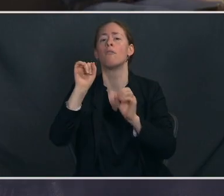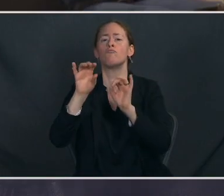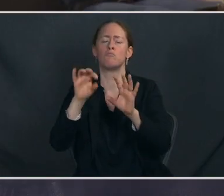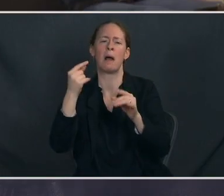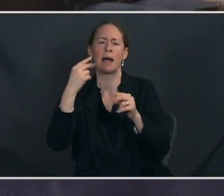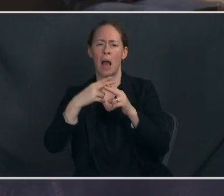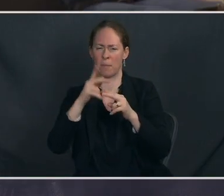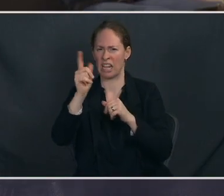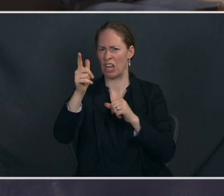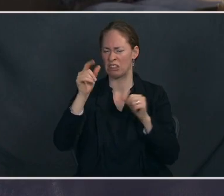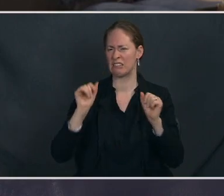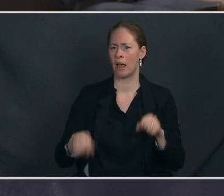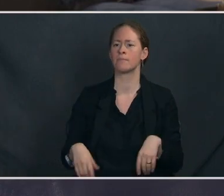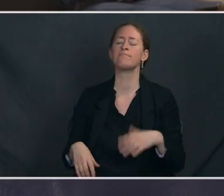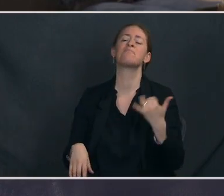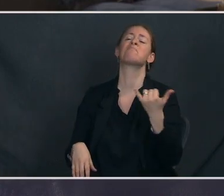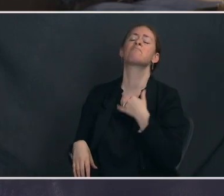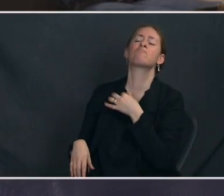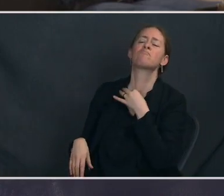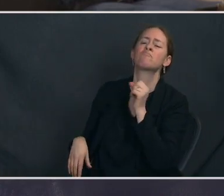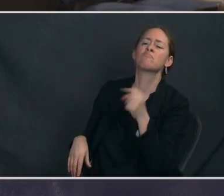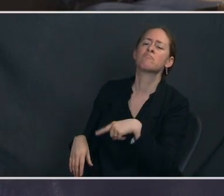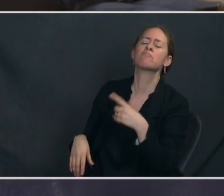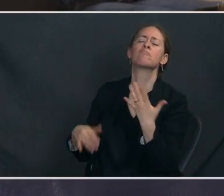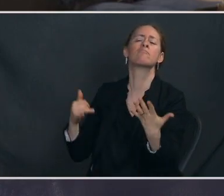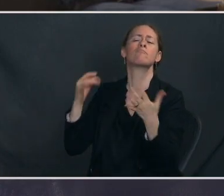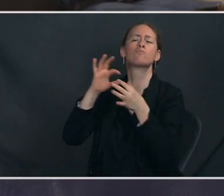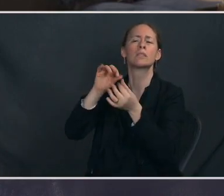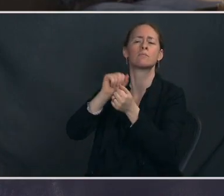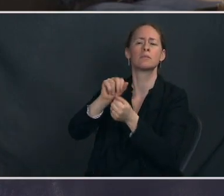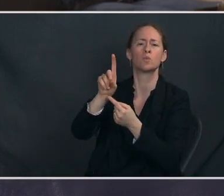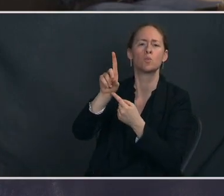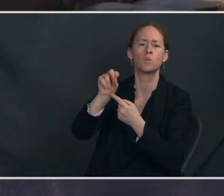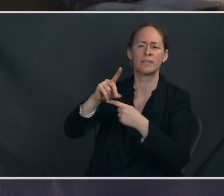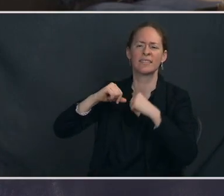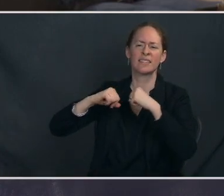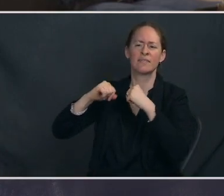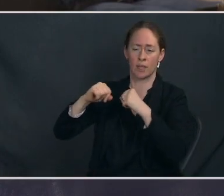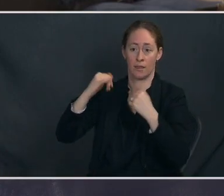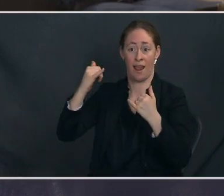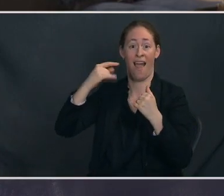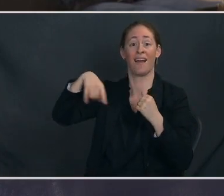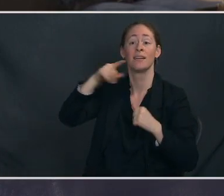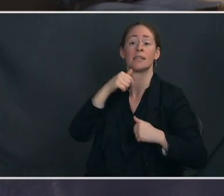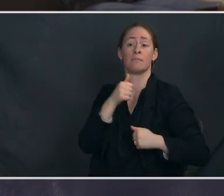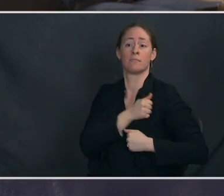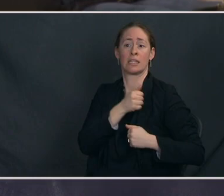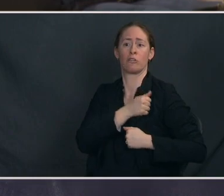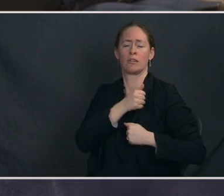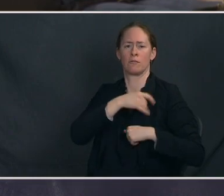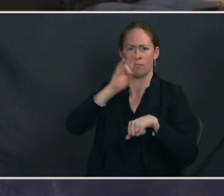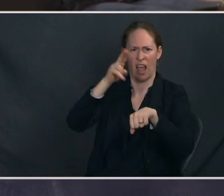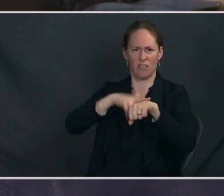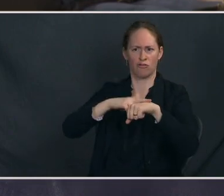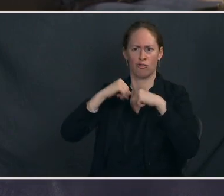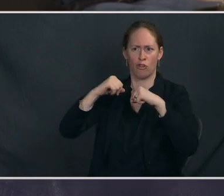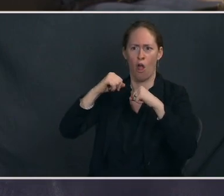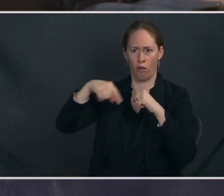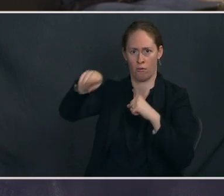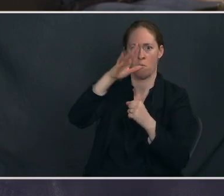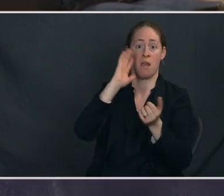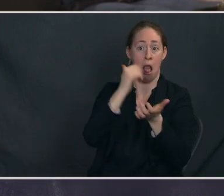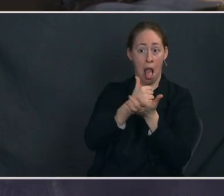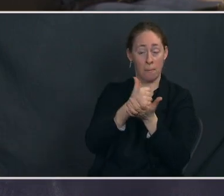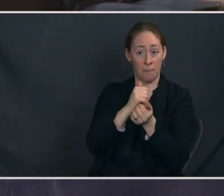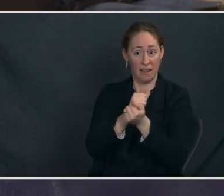Defense considering plans to deploy military National Guard to help with the vaccinations, be those vaccinators